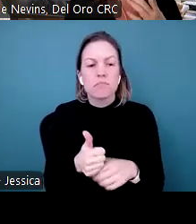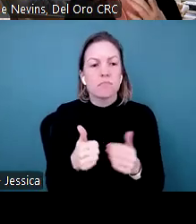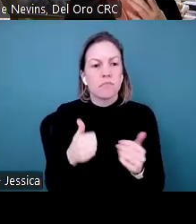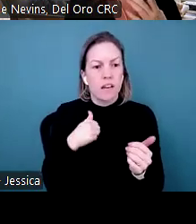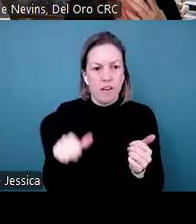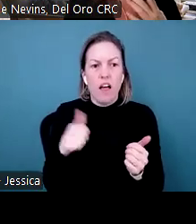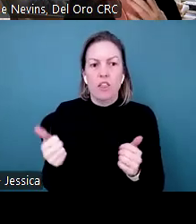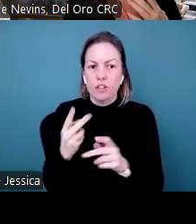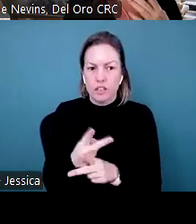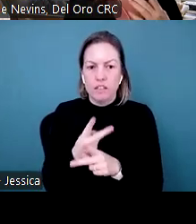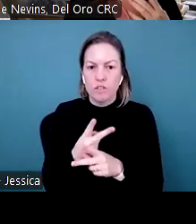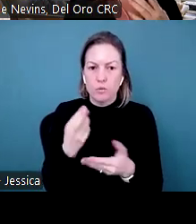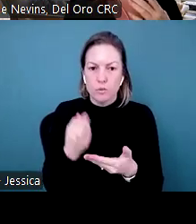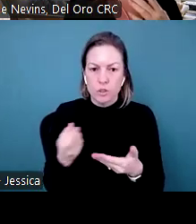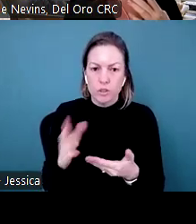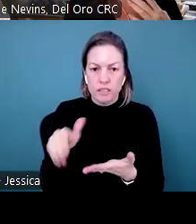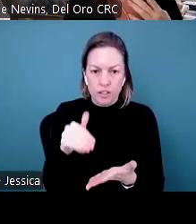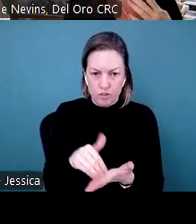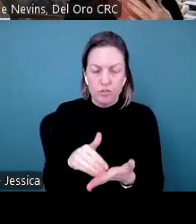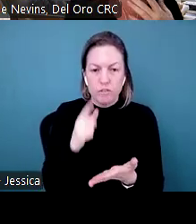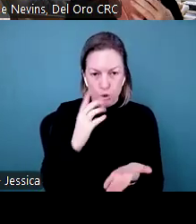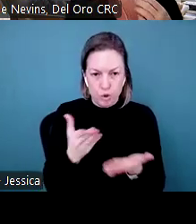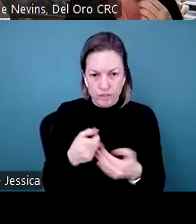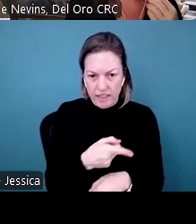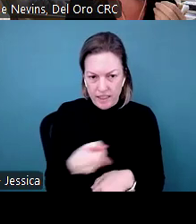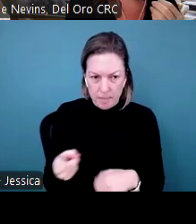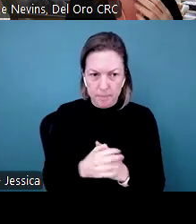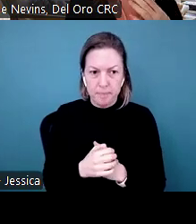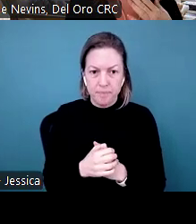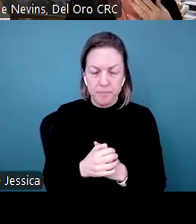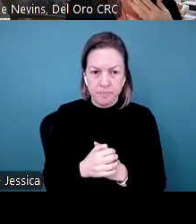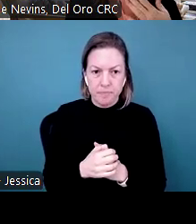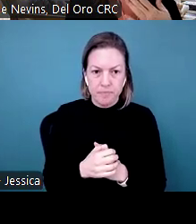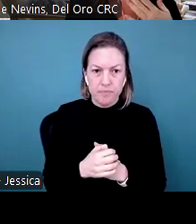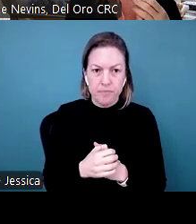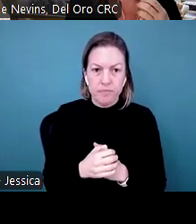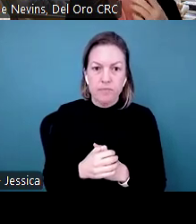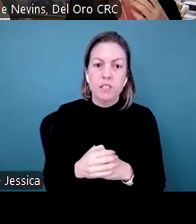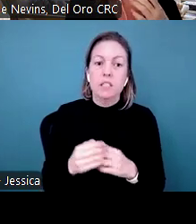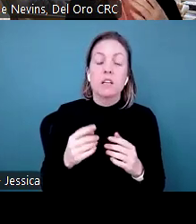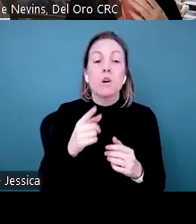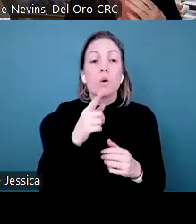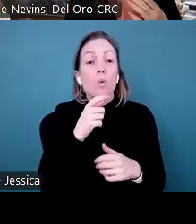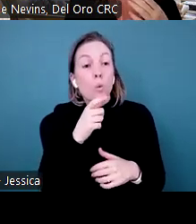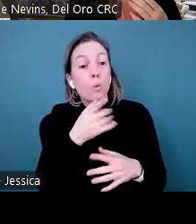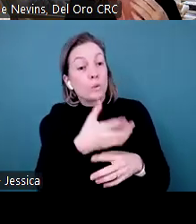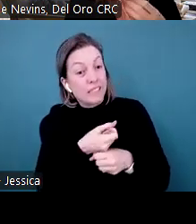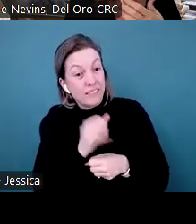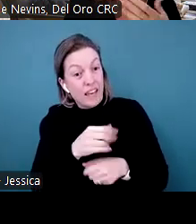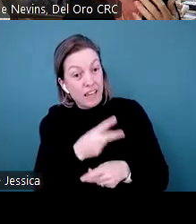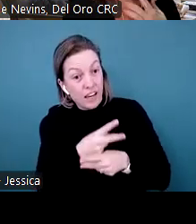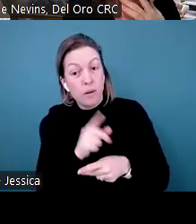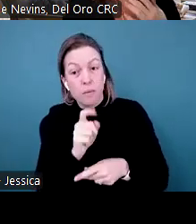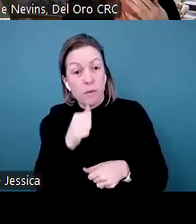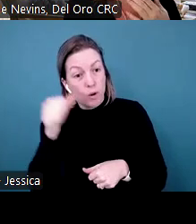caregiver resource center to serve them. The care receiver must be an adult with a neurocognitive disorder. Of